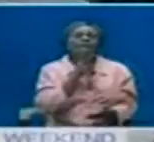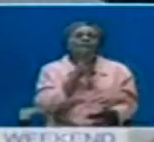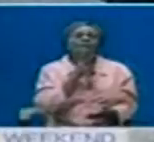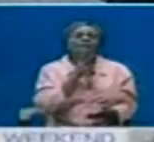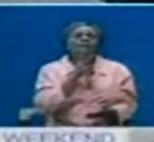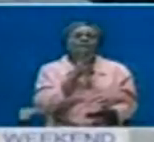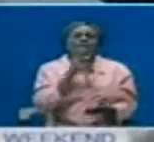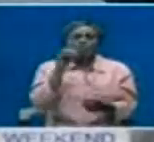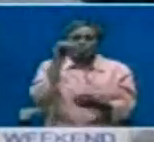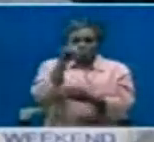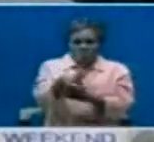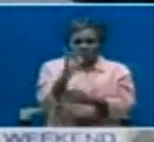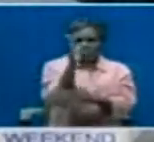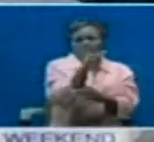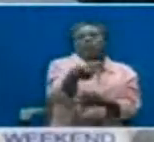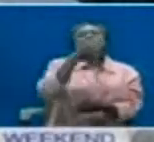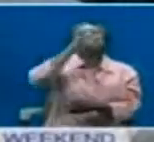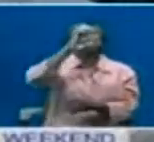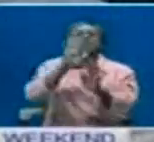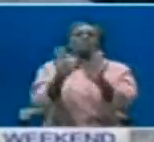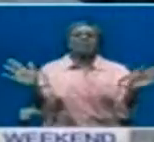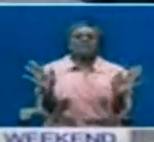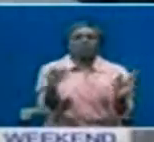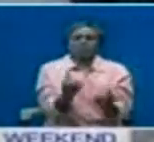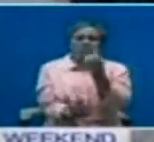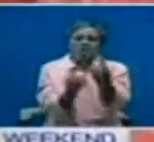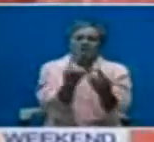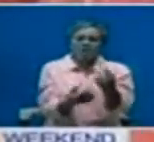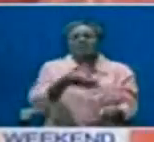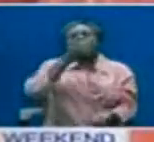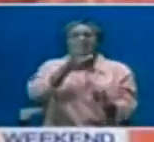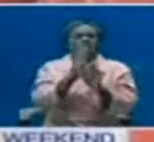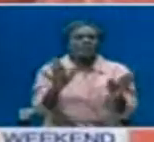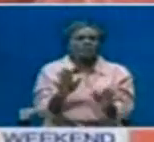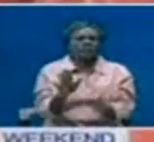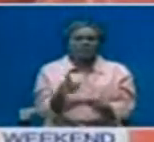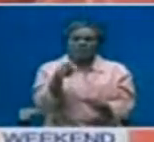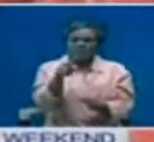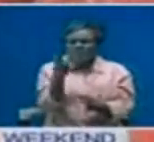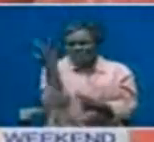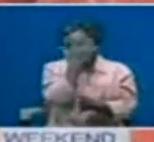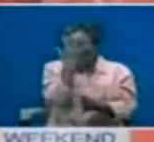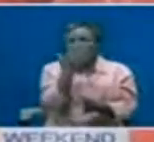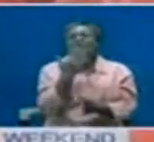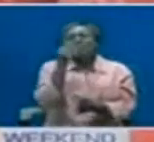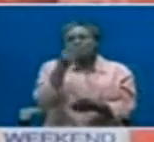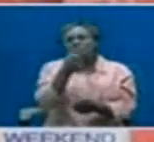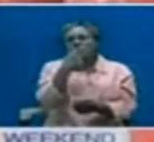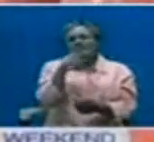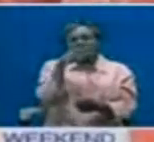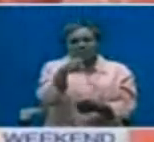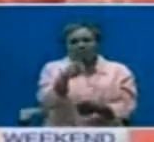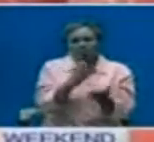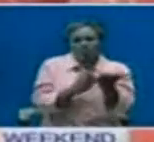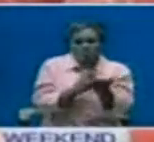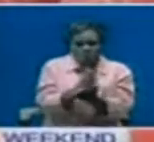unaweka nini miti, unakunywa. Unashamsha unakunywa. She seemed a little too shy to tell us that the medicine is administered